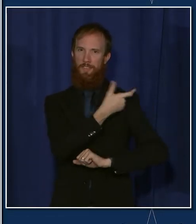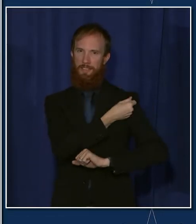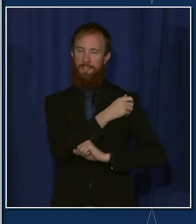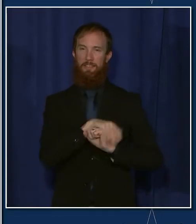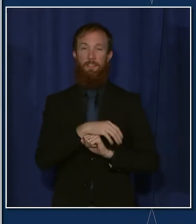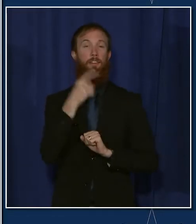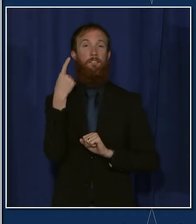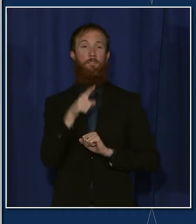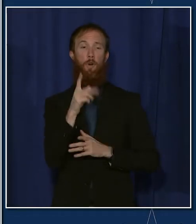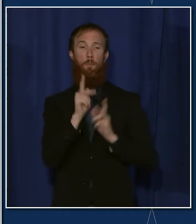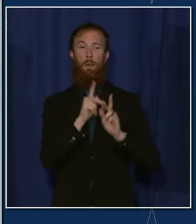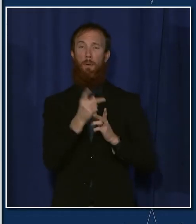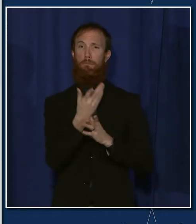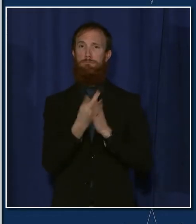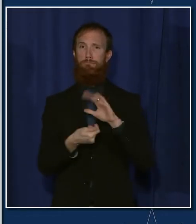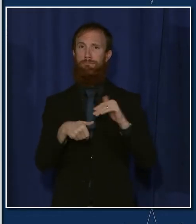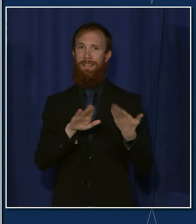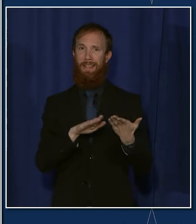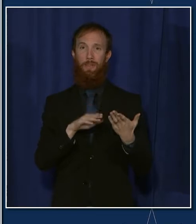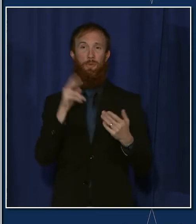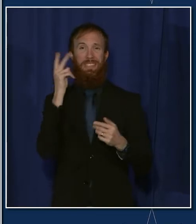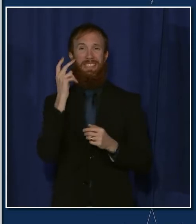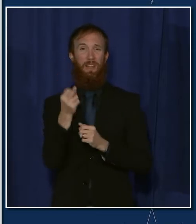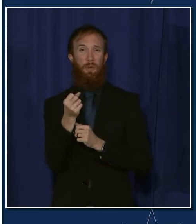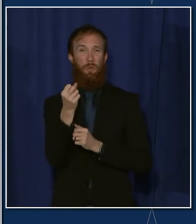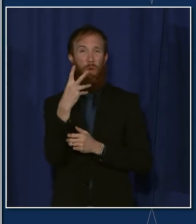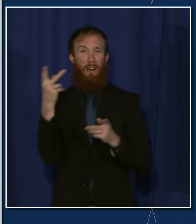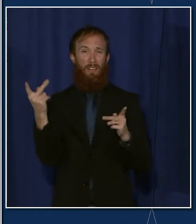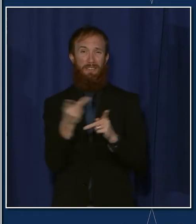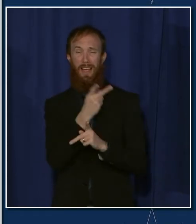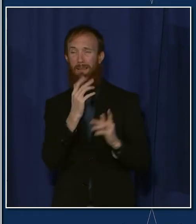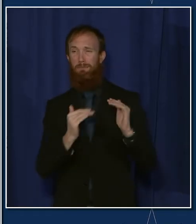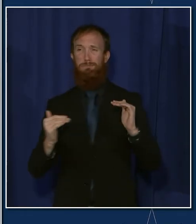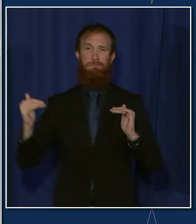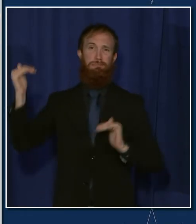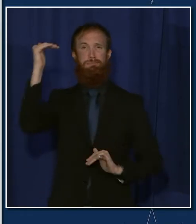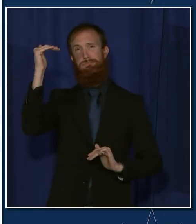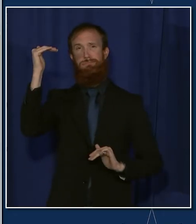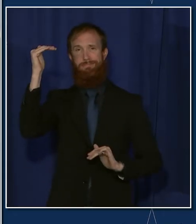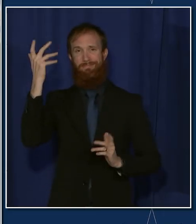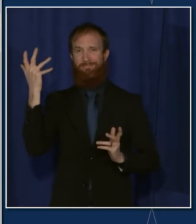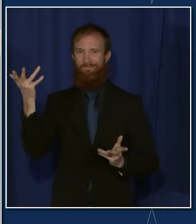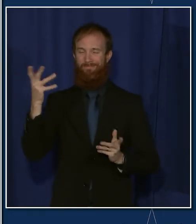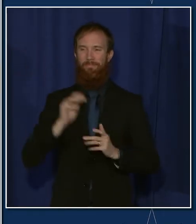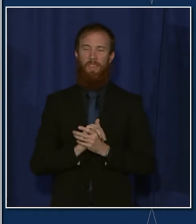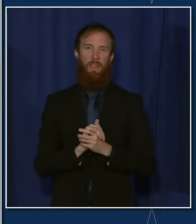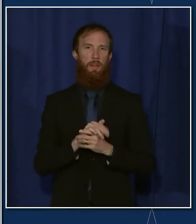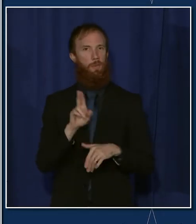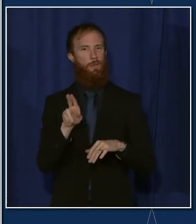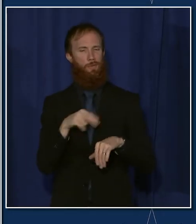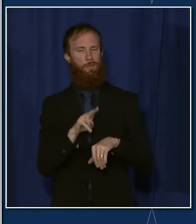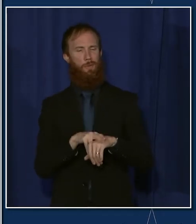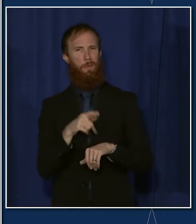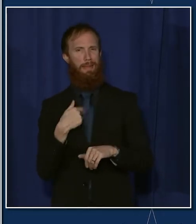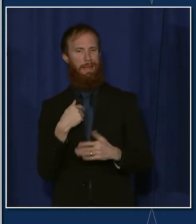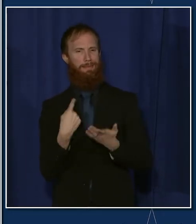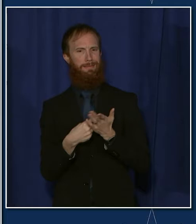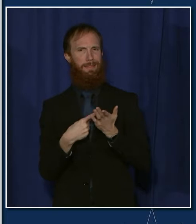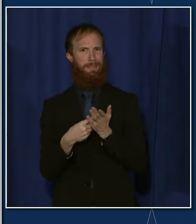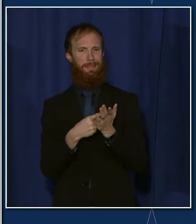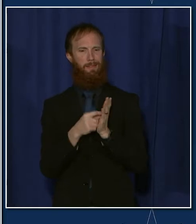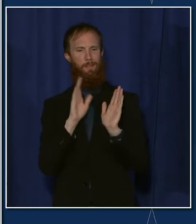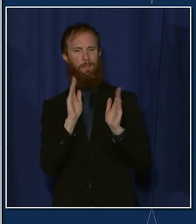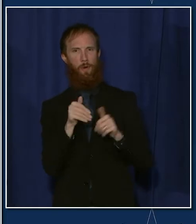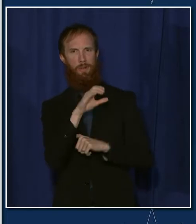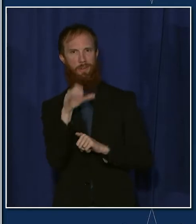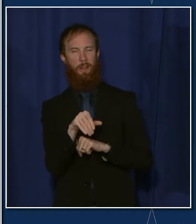continue to see 12 times the deaths for unvaccinated Americans versus fully vaccinated. I usually talk about the Chicago numbers, but I